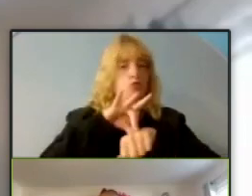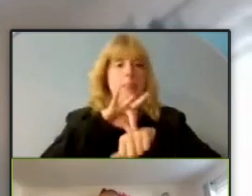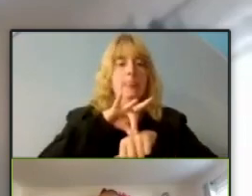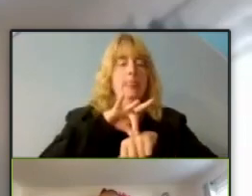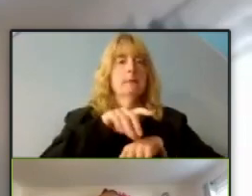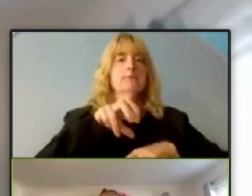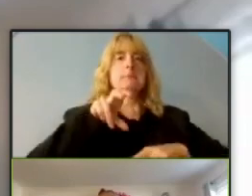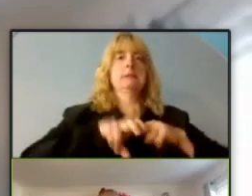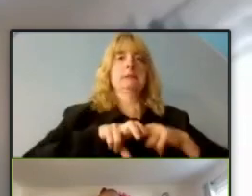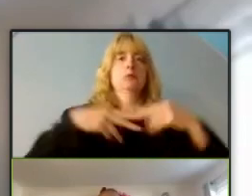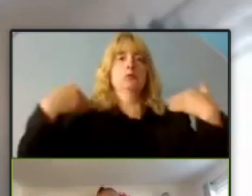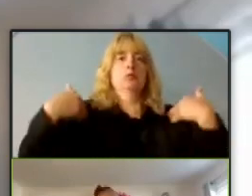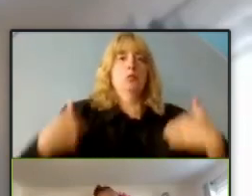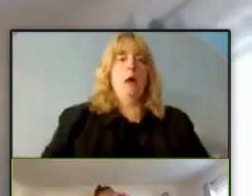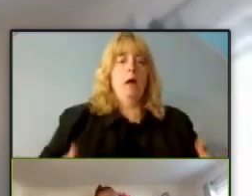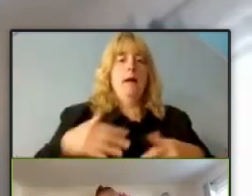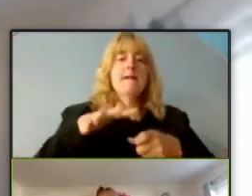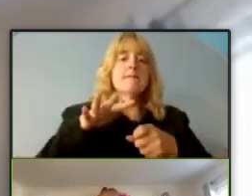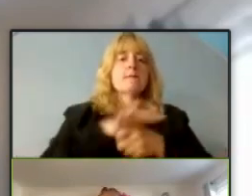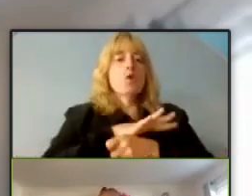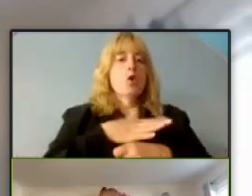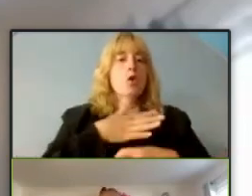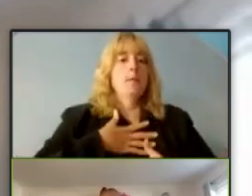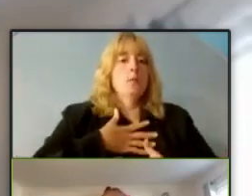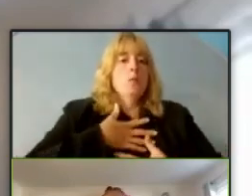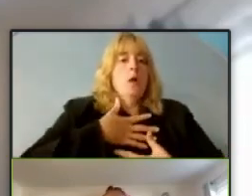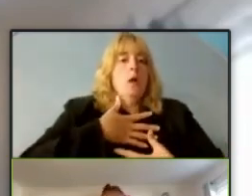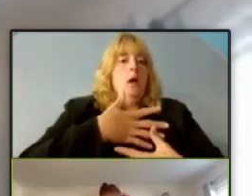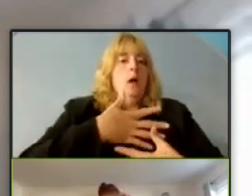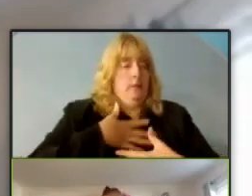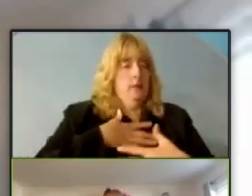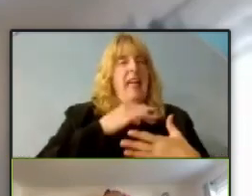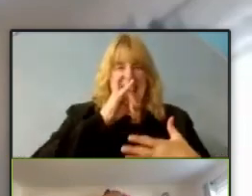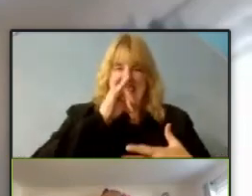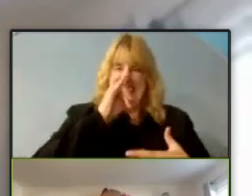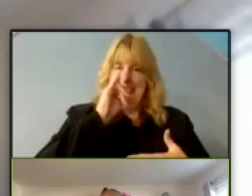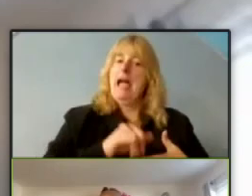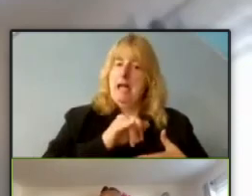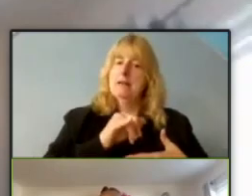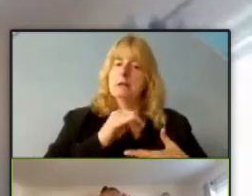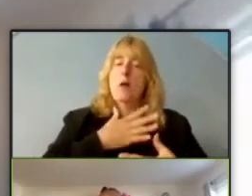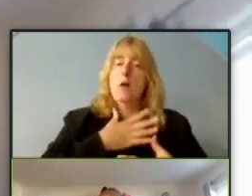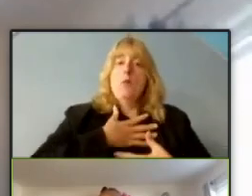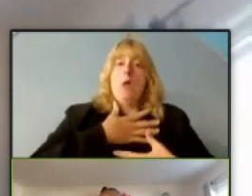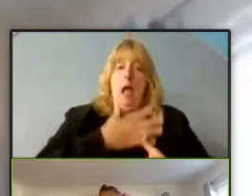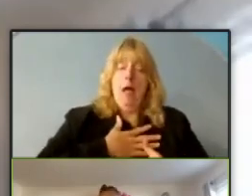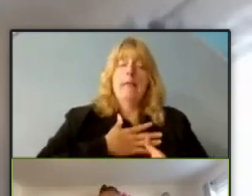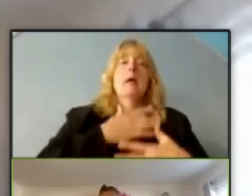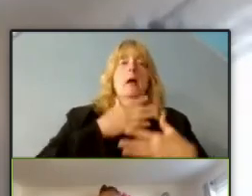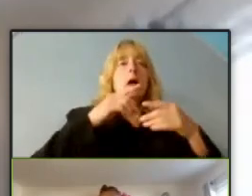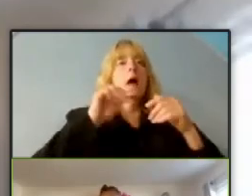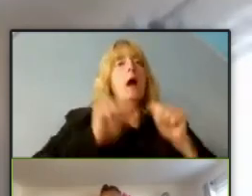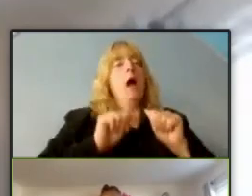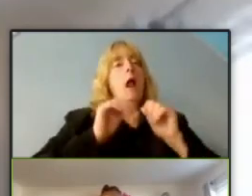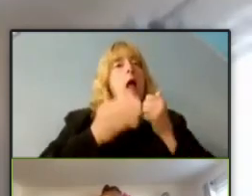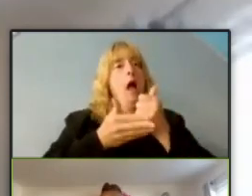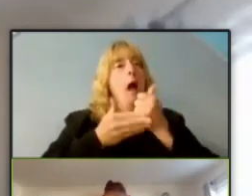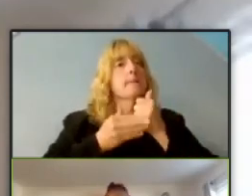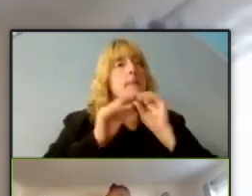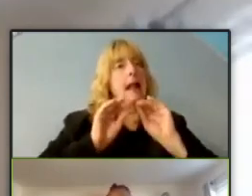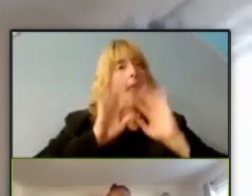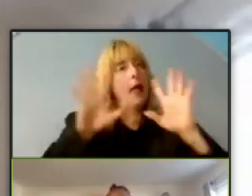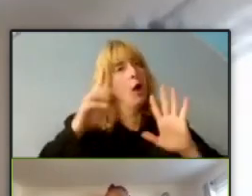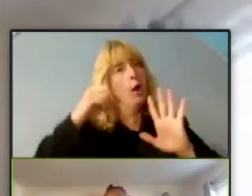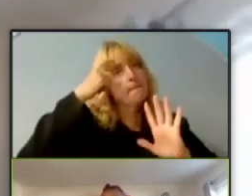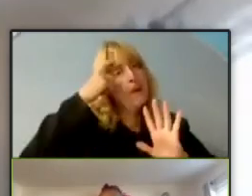breath in, it is absolutely so that we can then move forward with a clear mind in order to direct